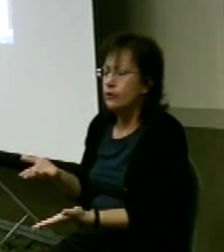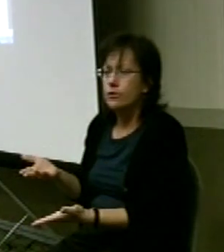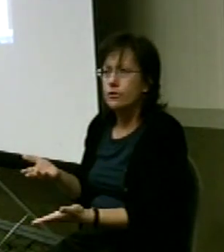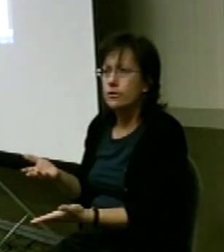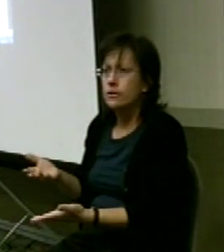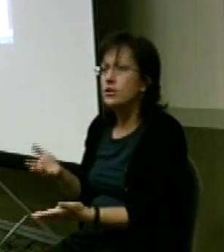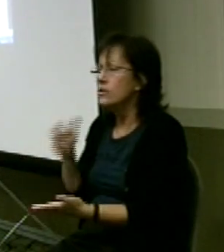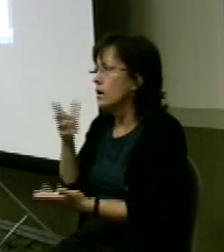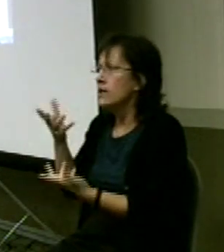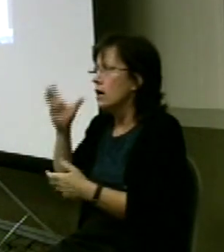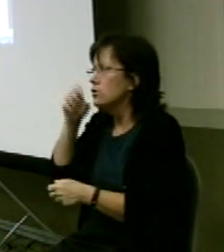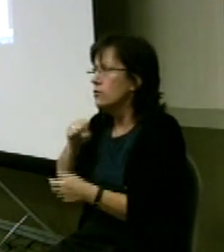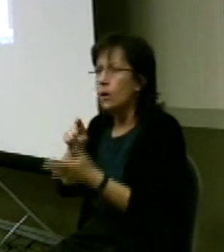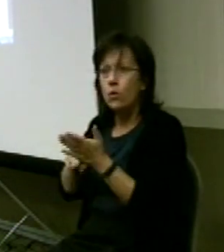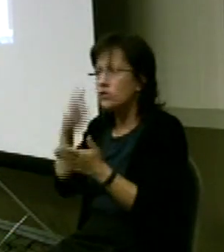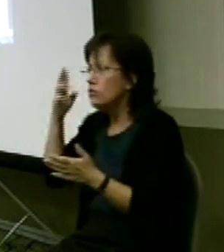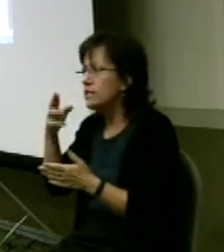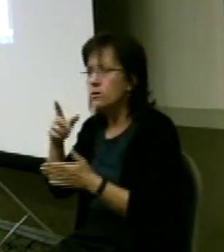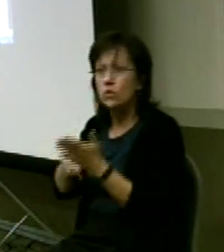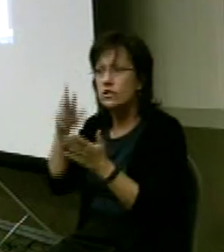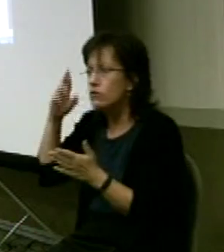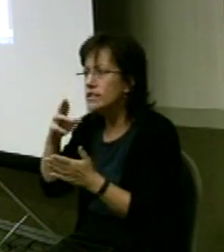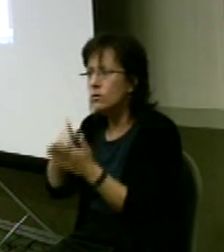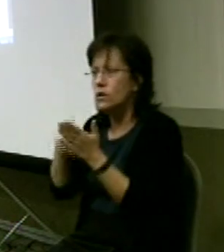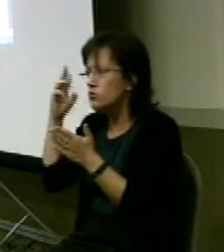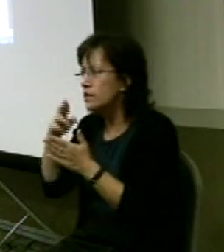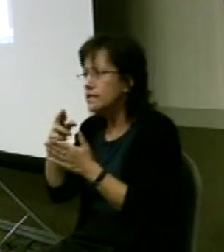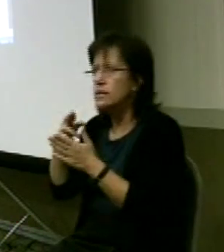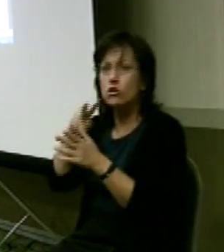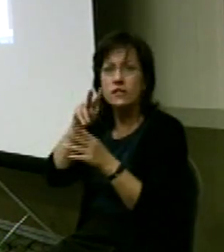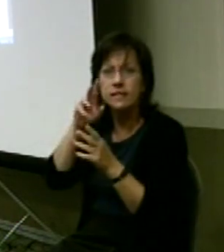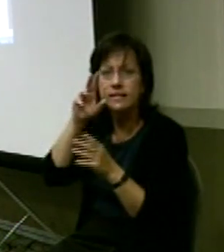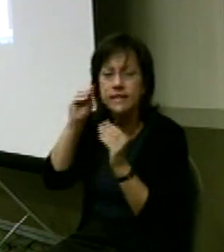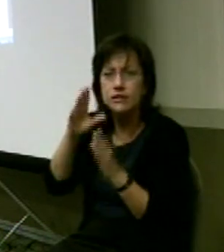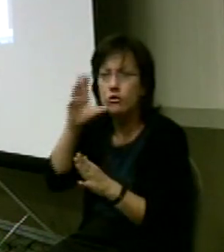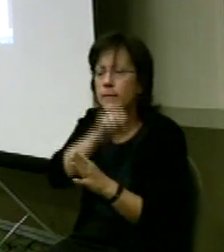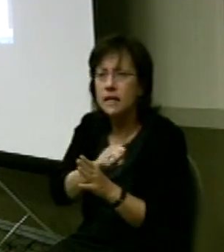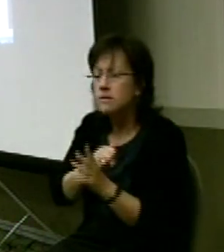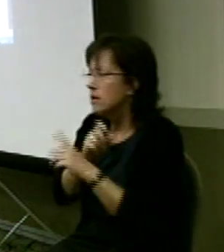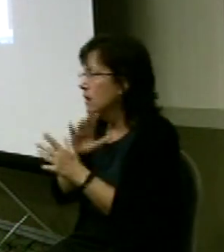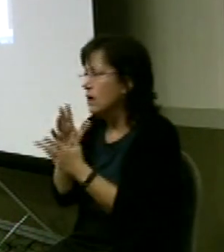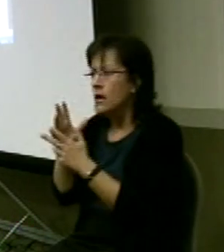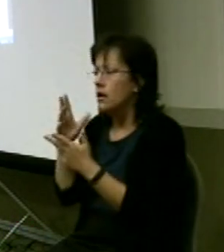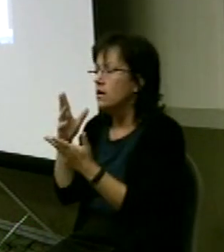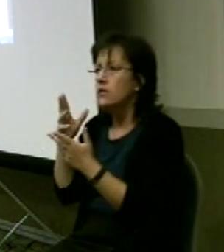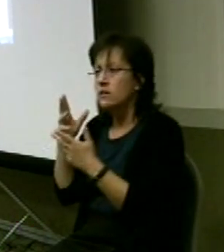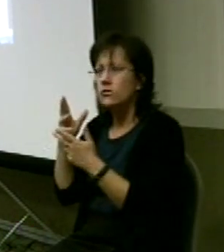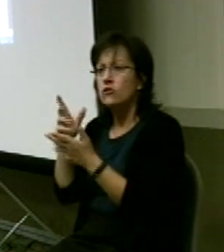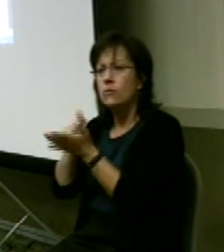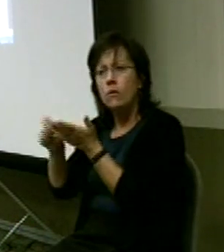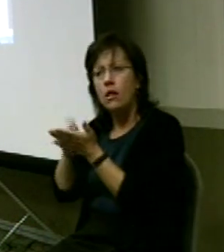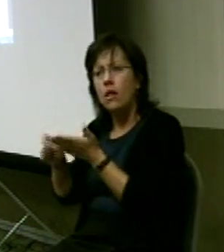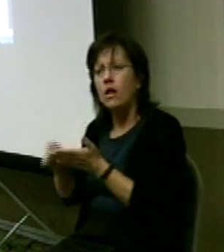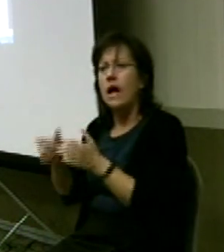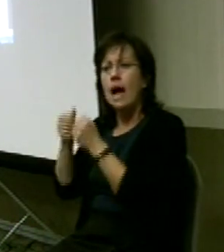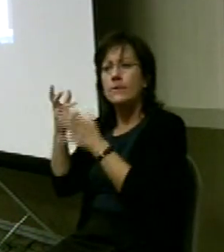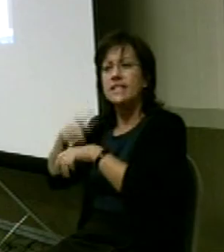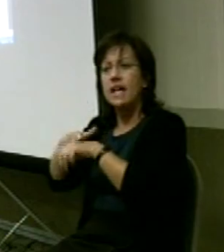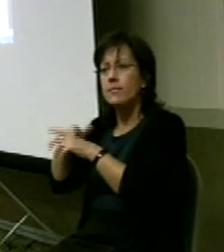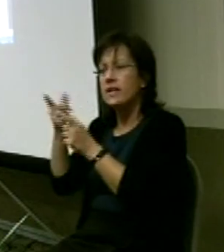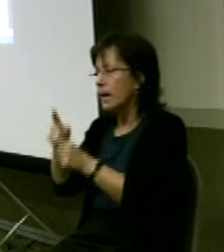to assume every time what caused it every time. You're marking how many times it happens. And then when you get it